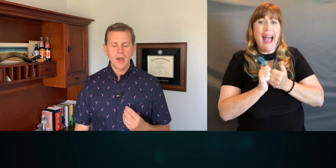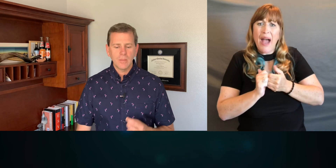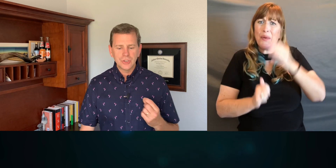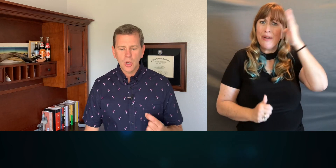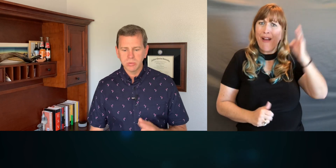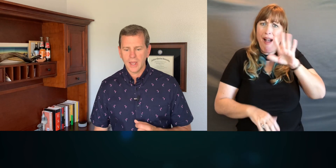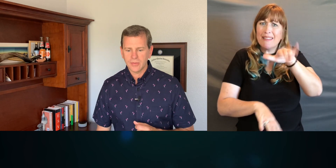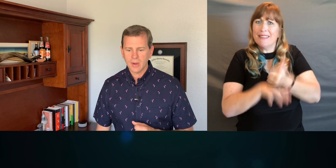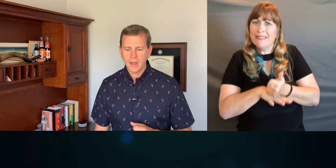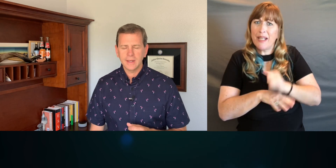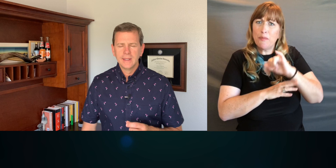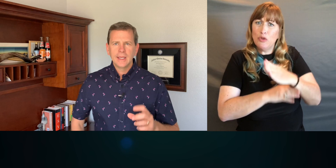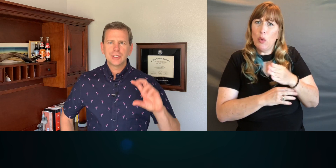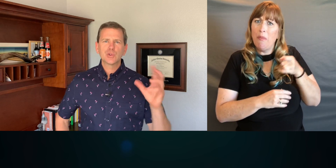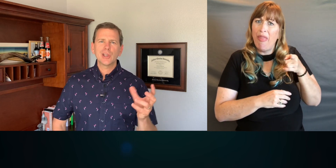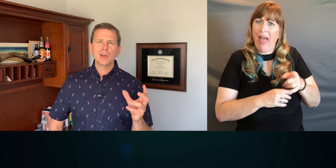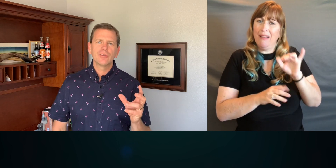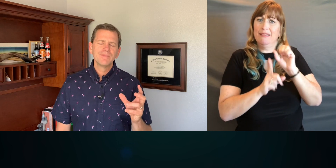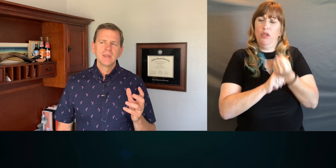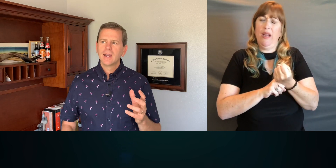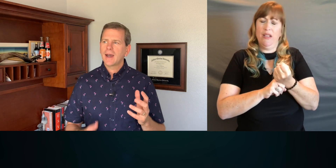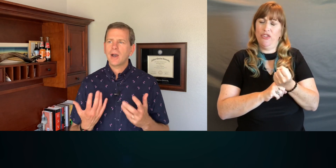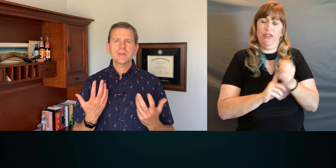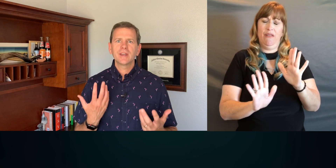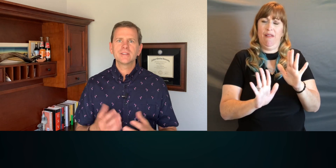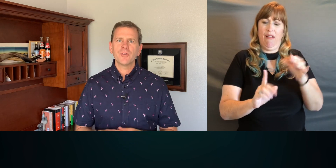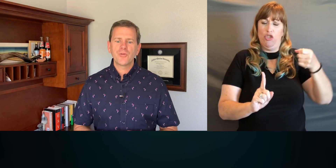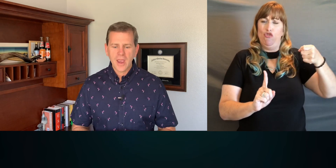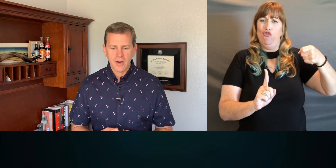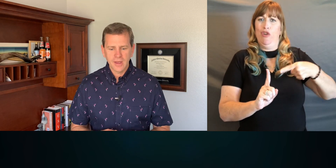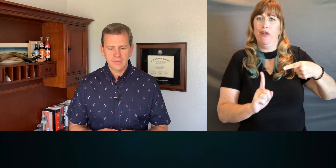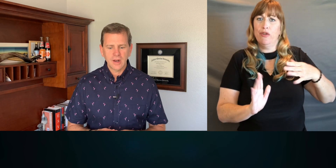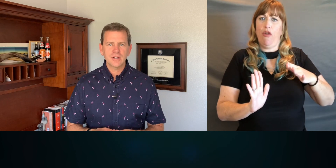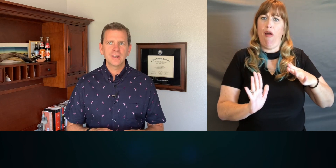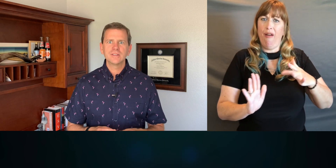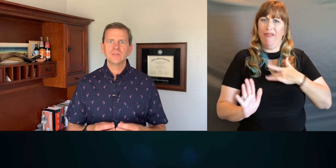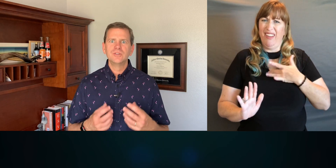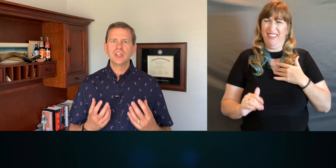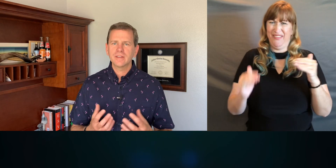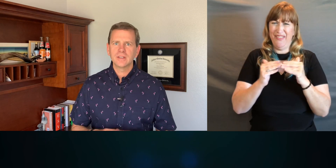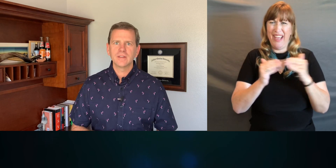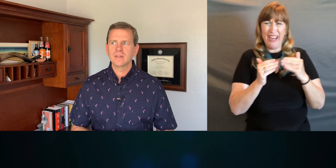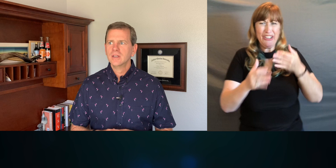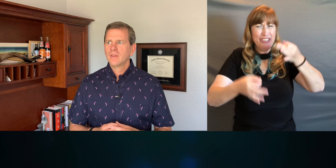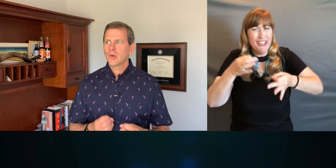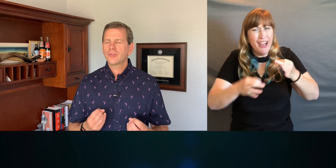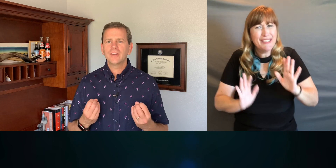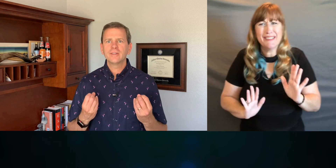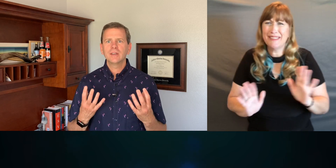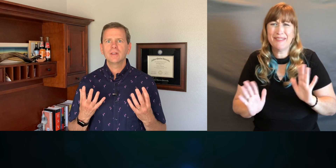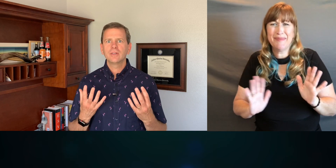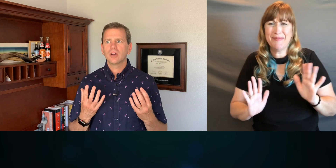set up Job like that, right? It triggers our sense of fairness and our sense of justice, and